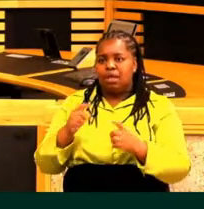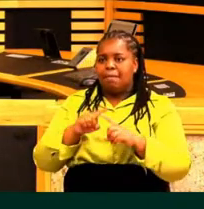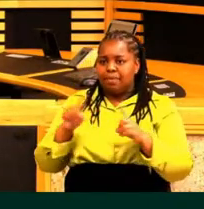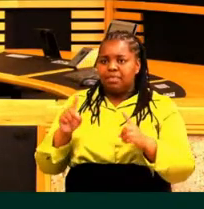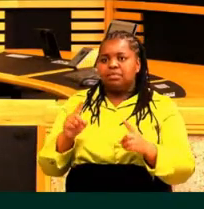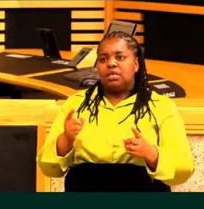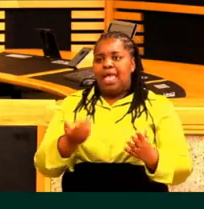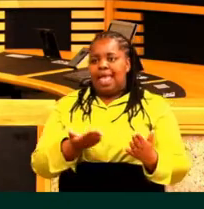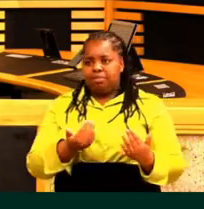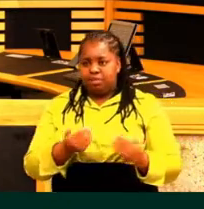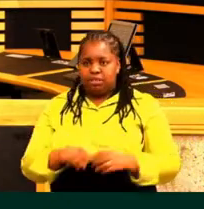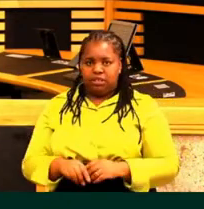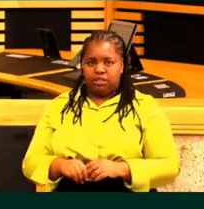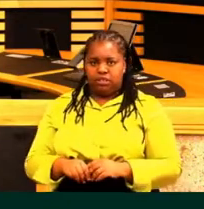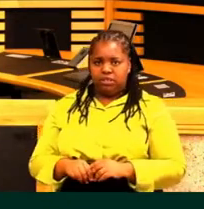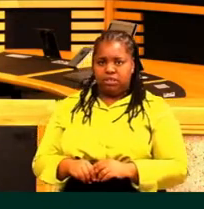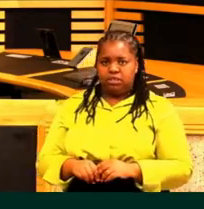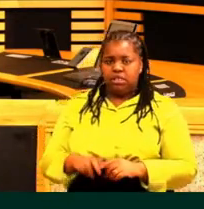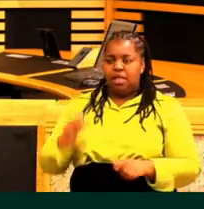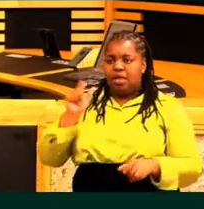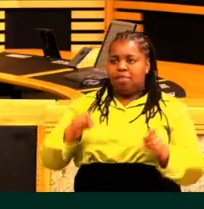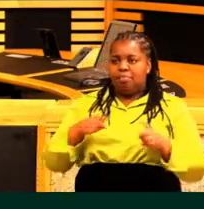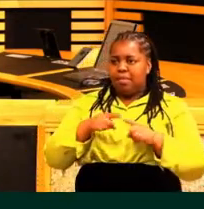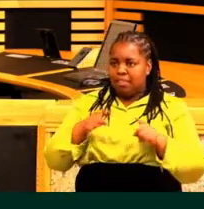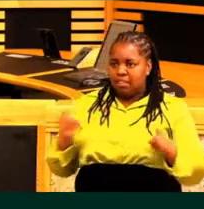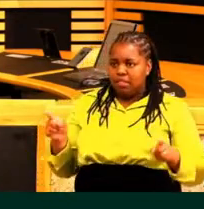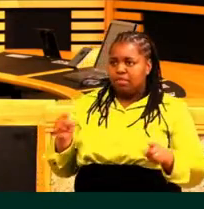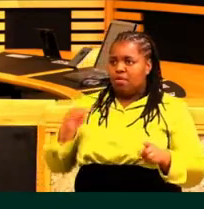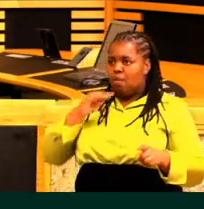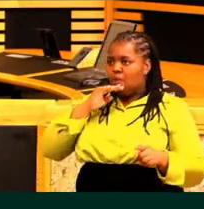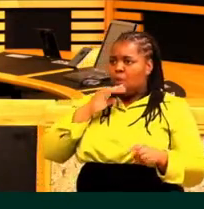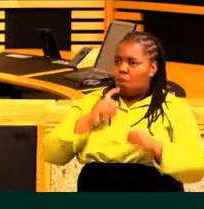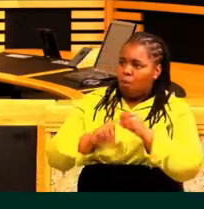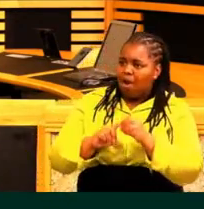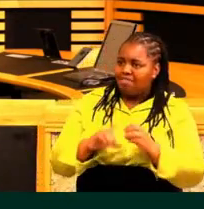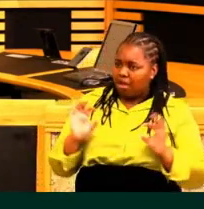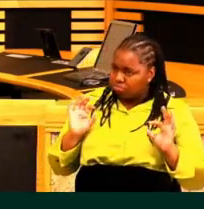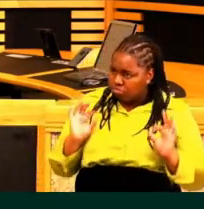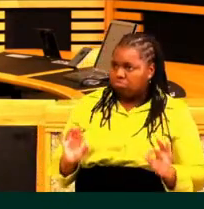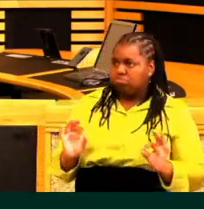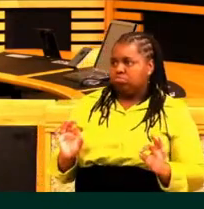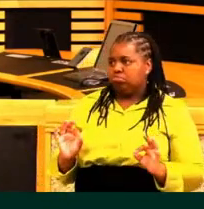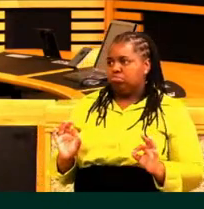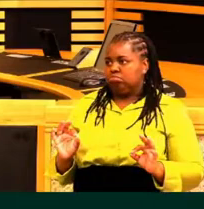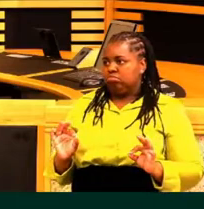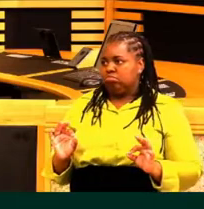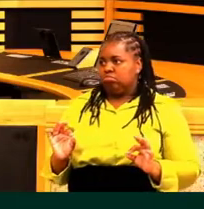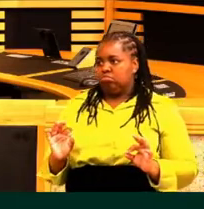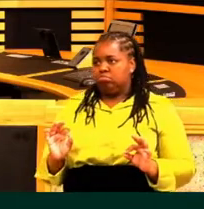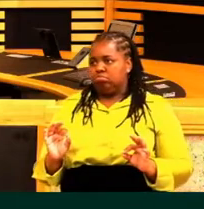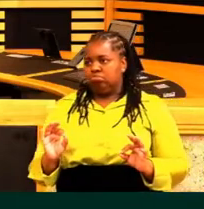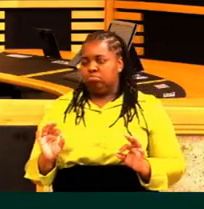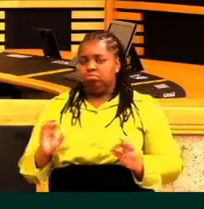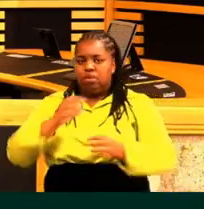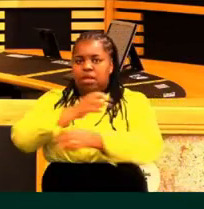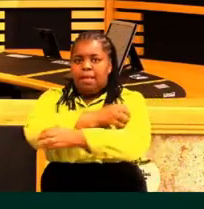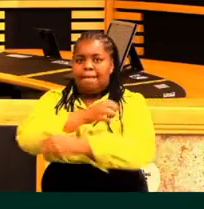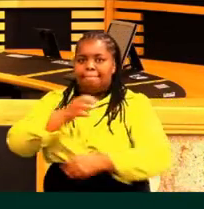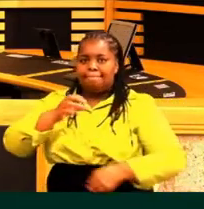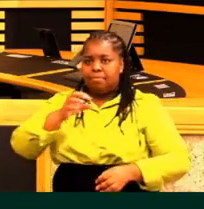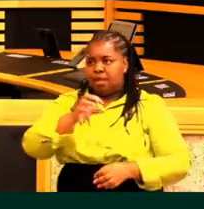expertise uh people who are qualified to actually um Empower